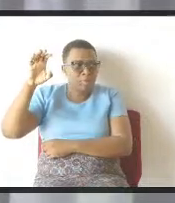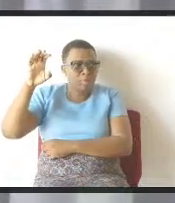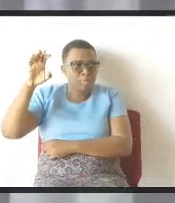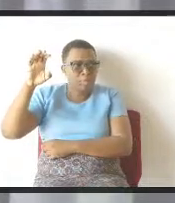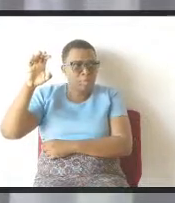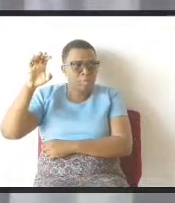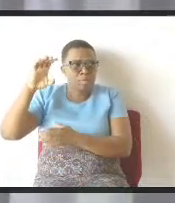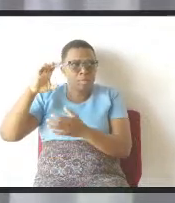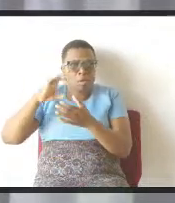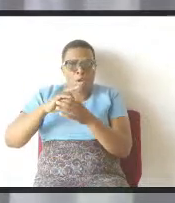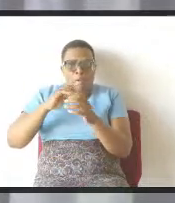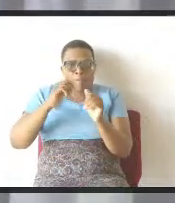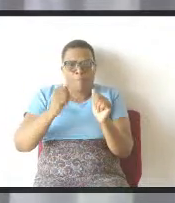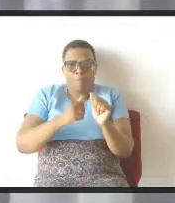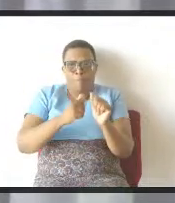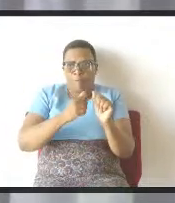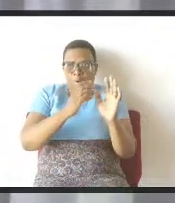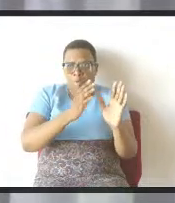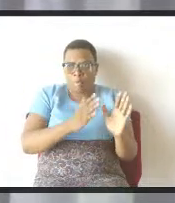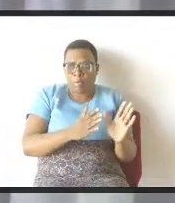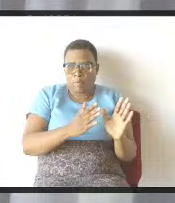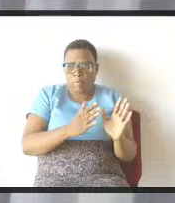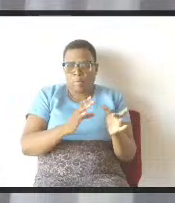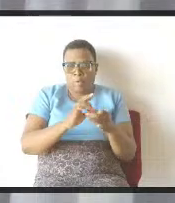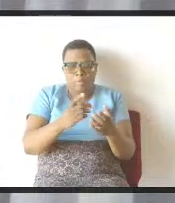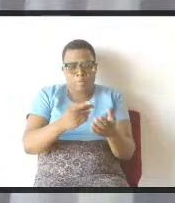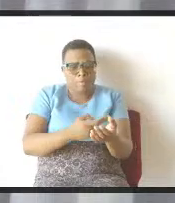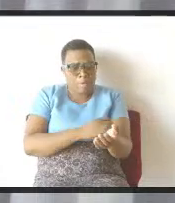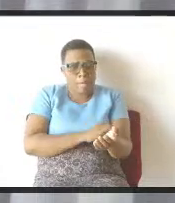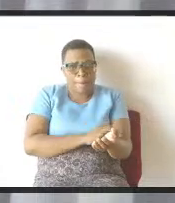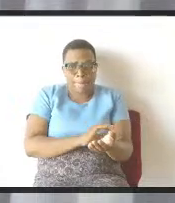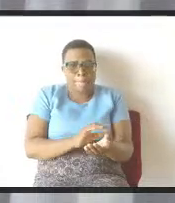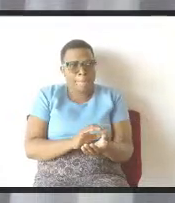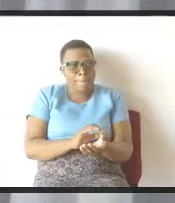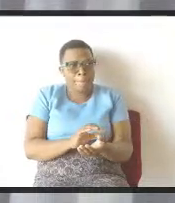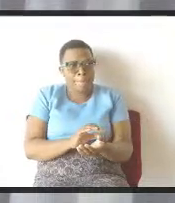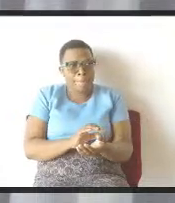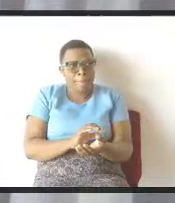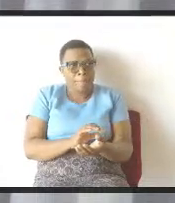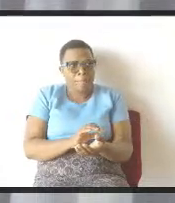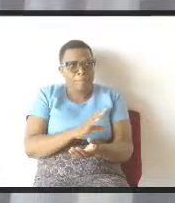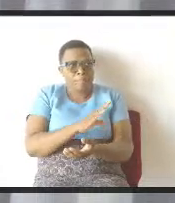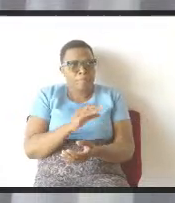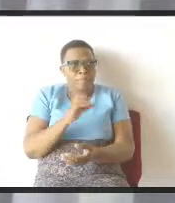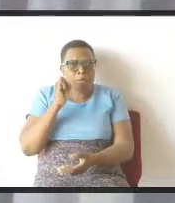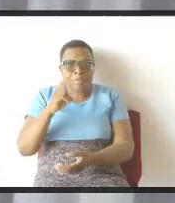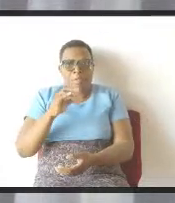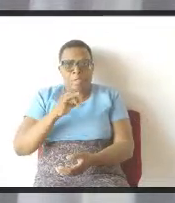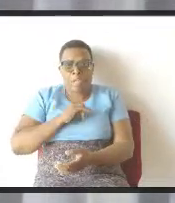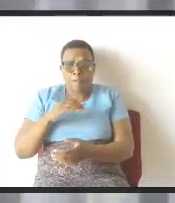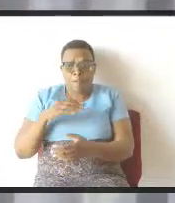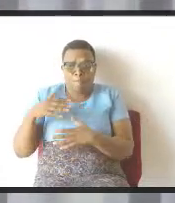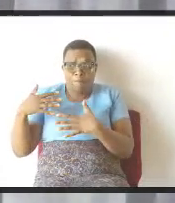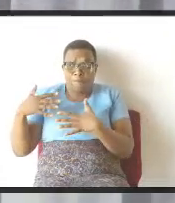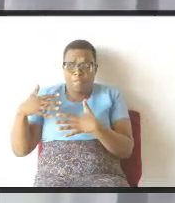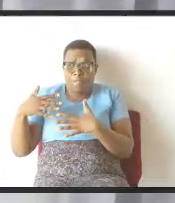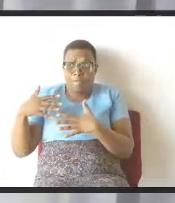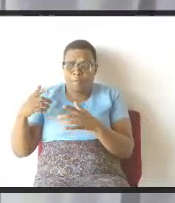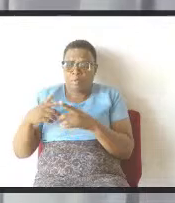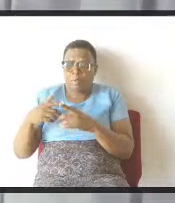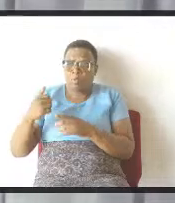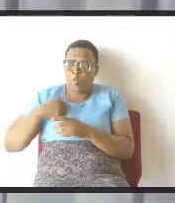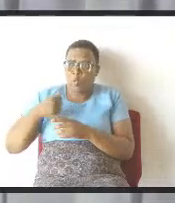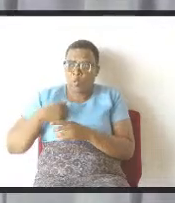a follower of the Lamb? And shall I fear to own